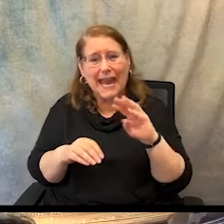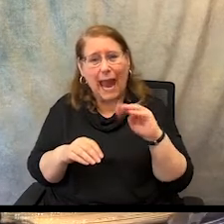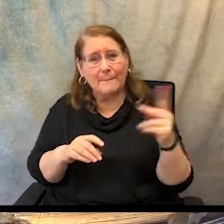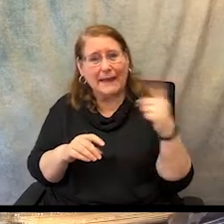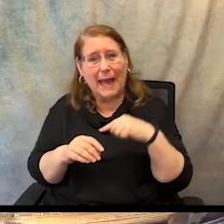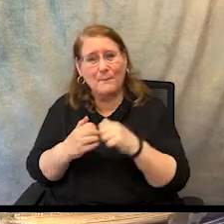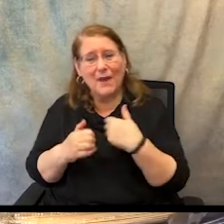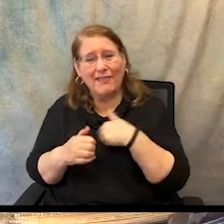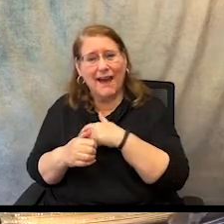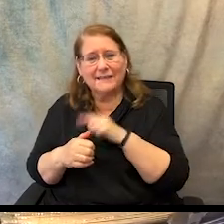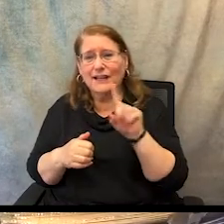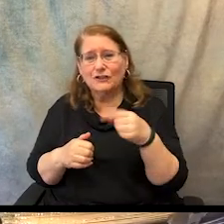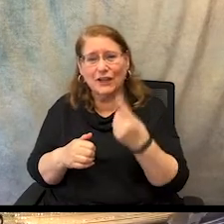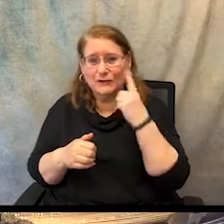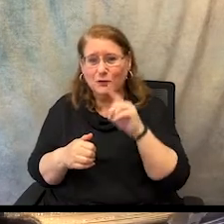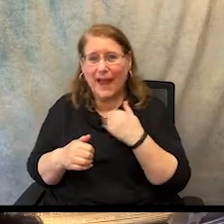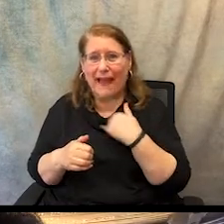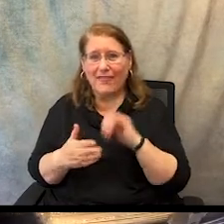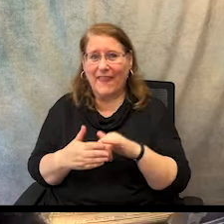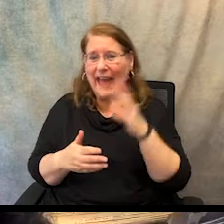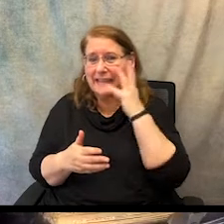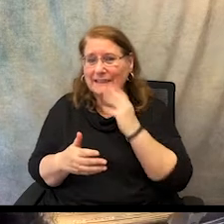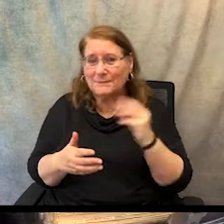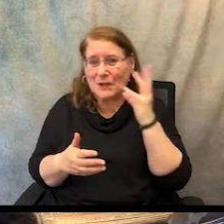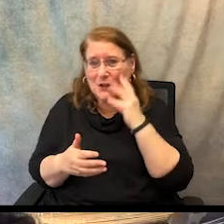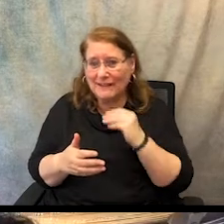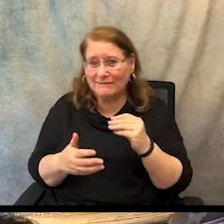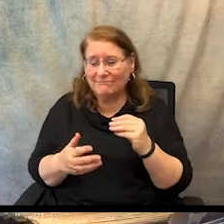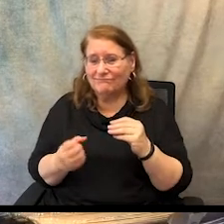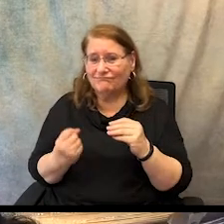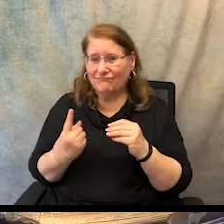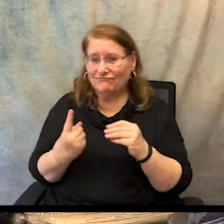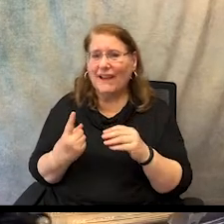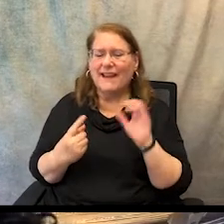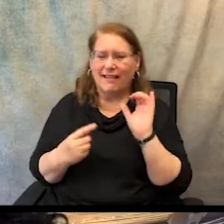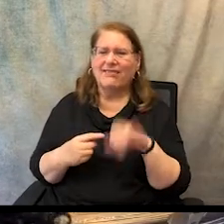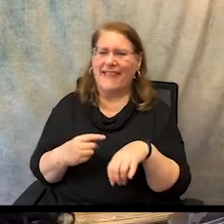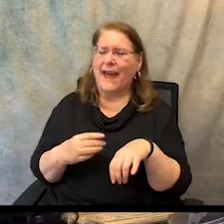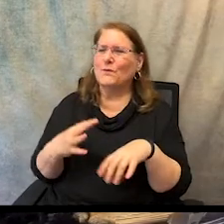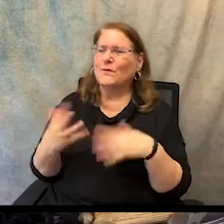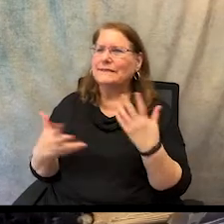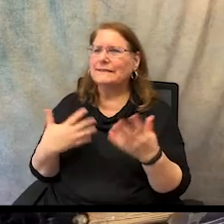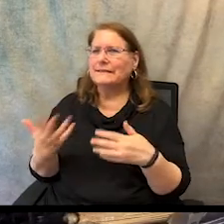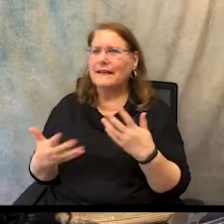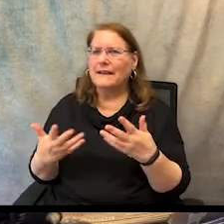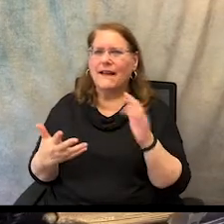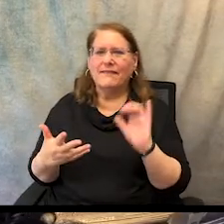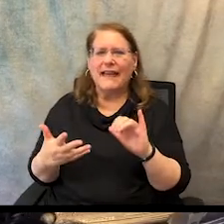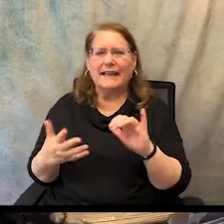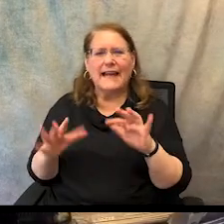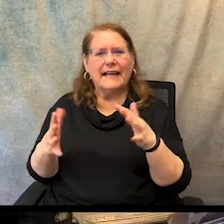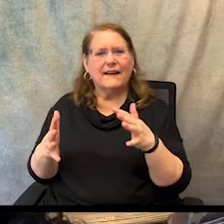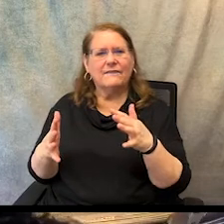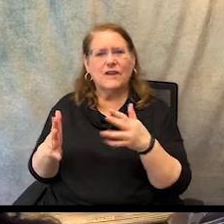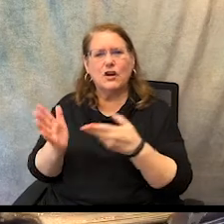us just to have this experience, you know. Wow. And that was this kind